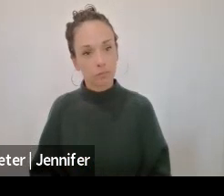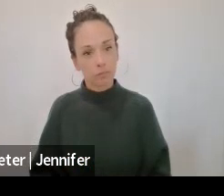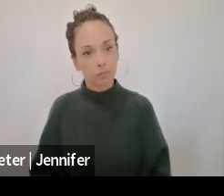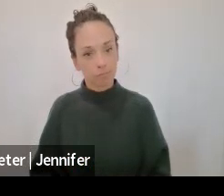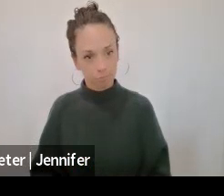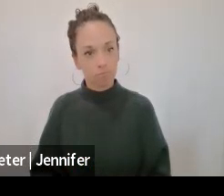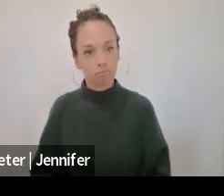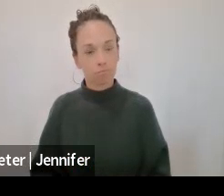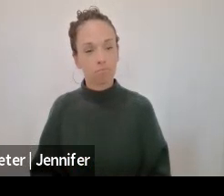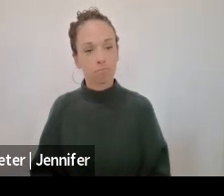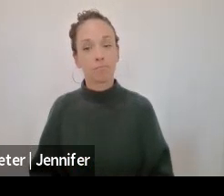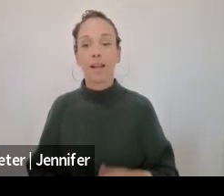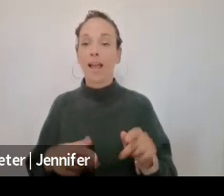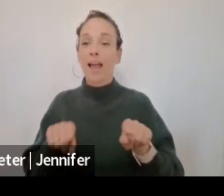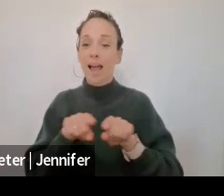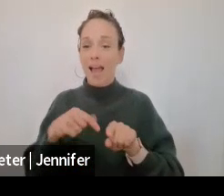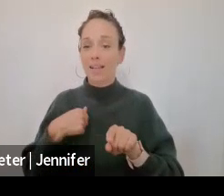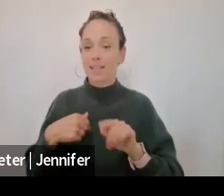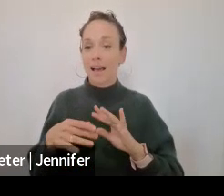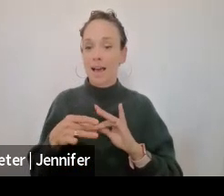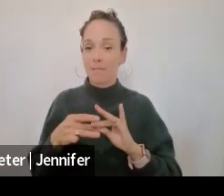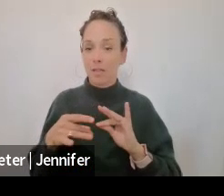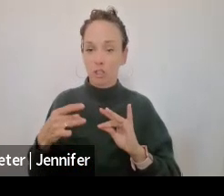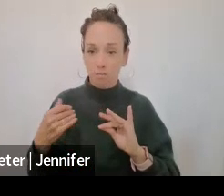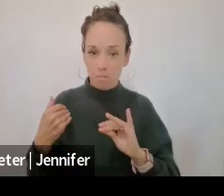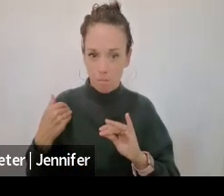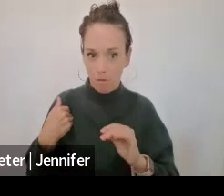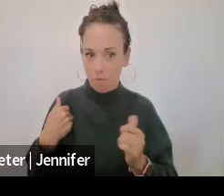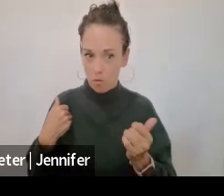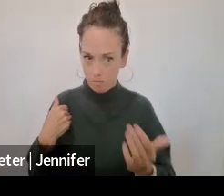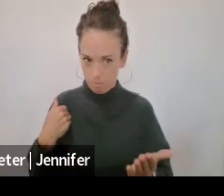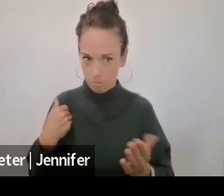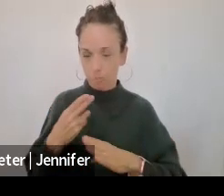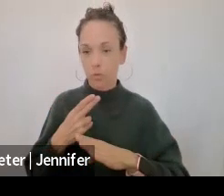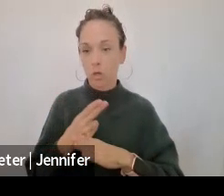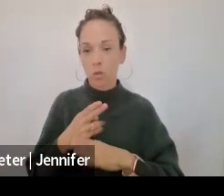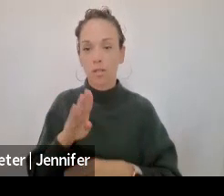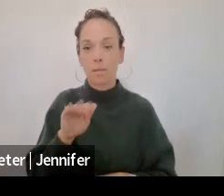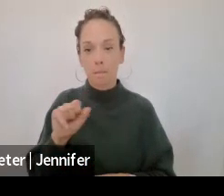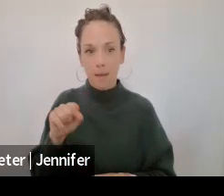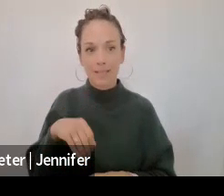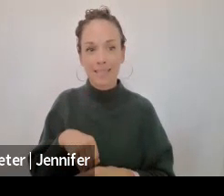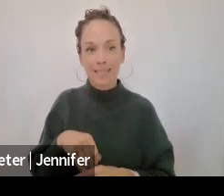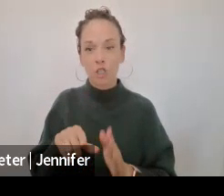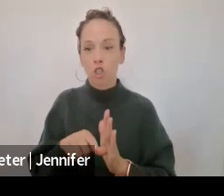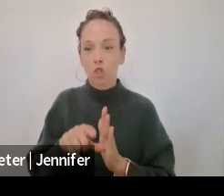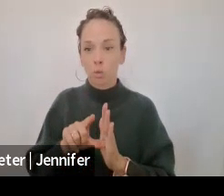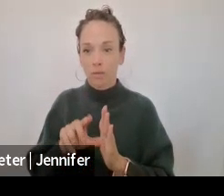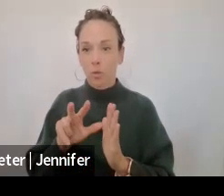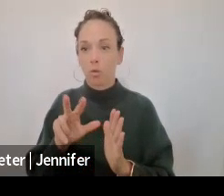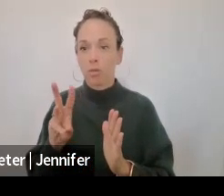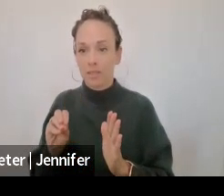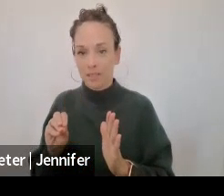All right. As I had mentioned before, when we're using the BESS in Review 360, we can use